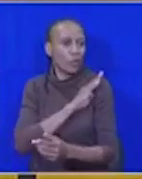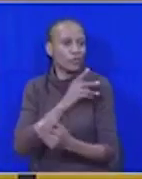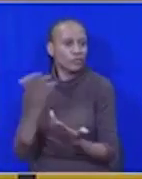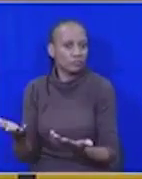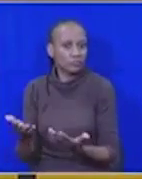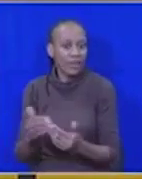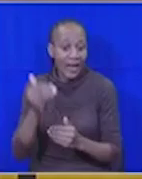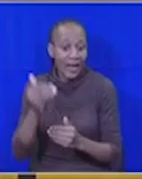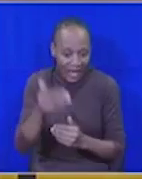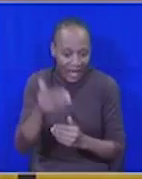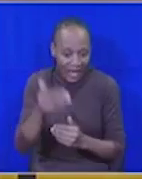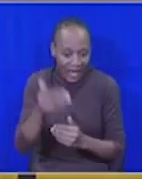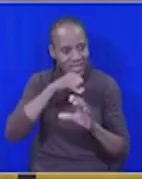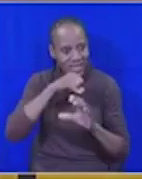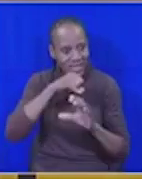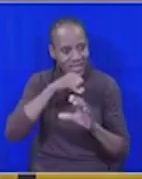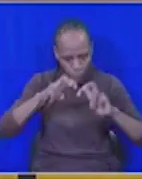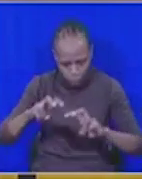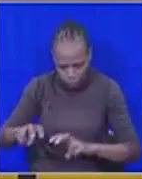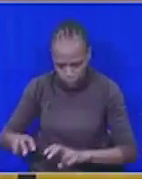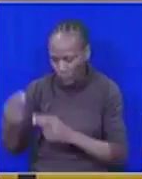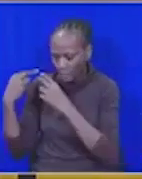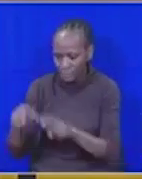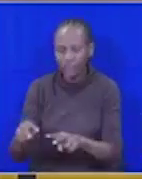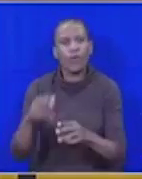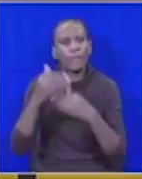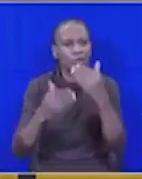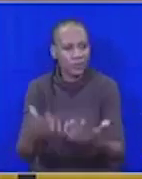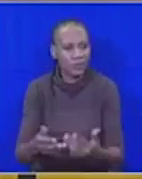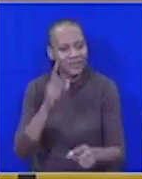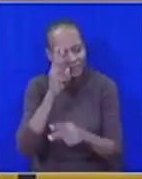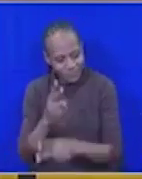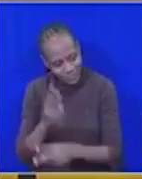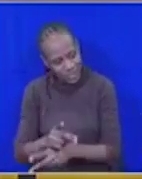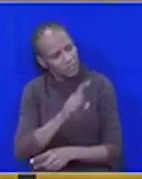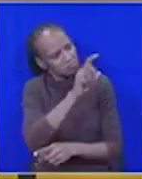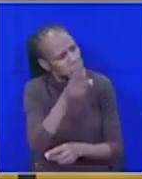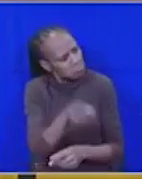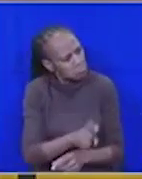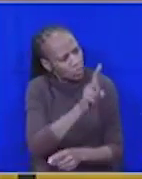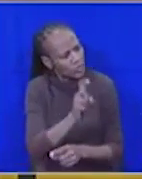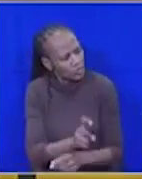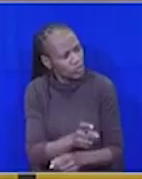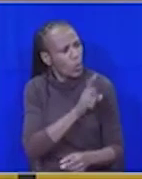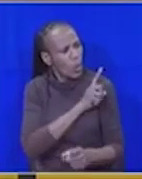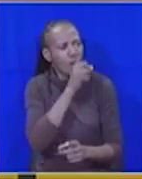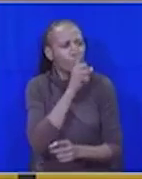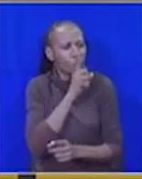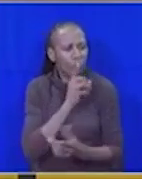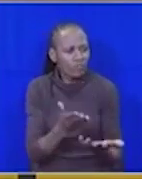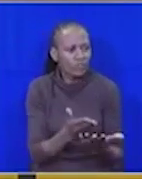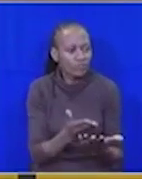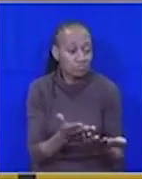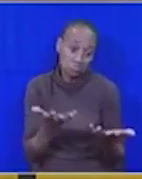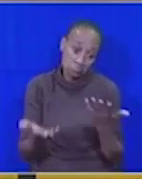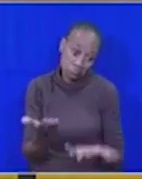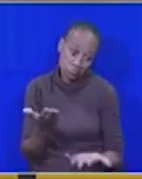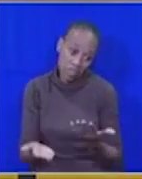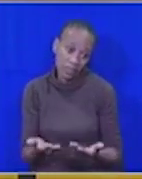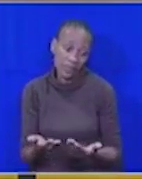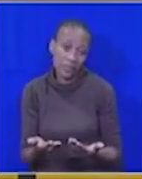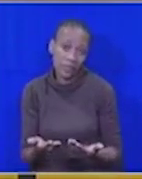an internal review process. I ask again, Minister, why the secrecy? Is it because, Minister, as is